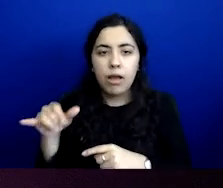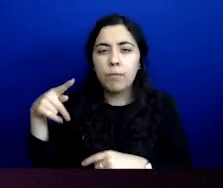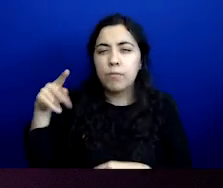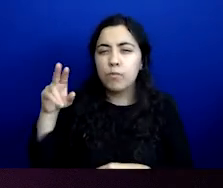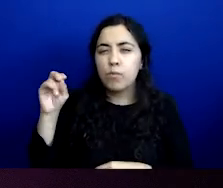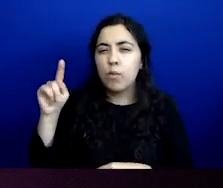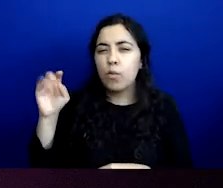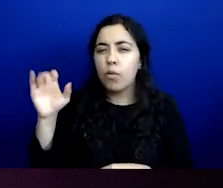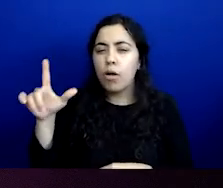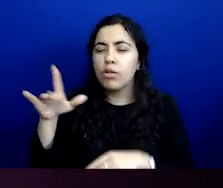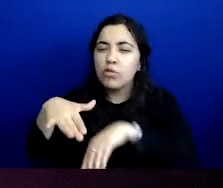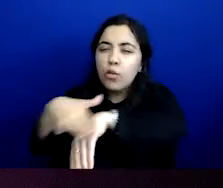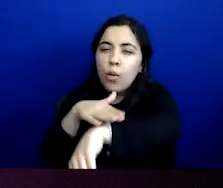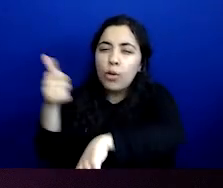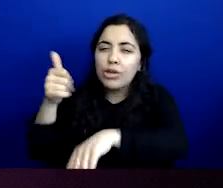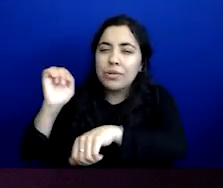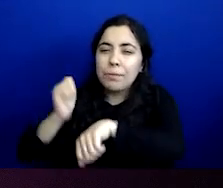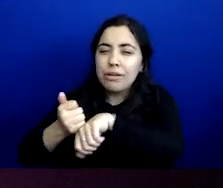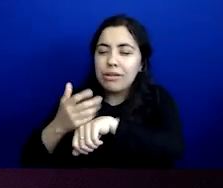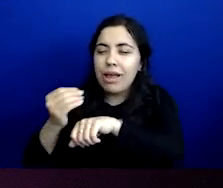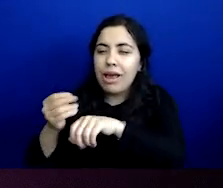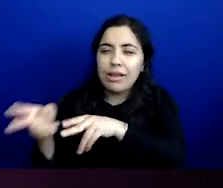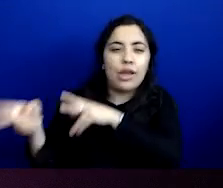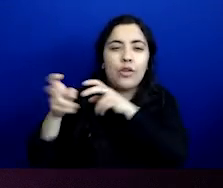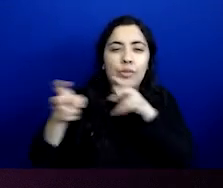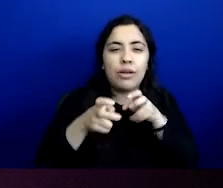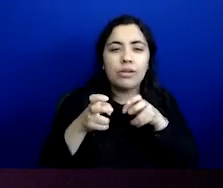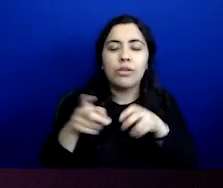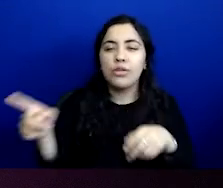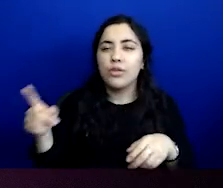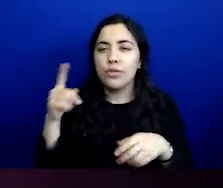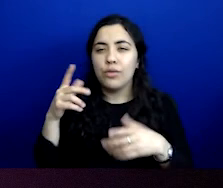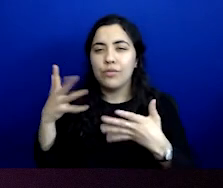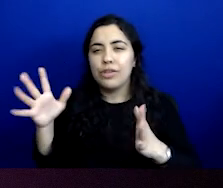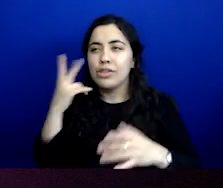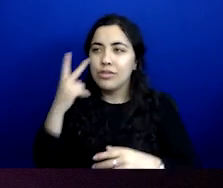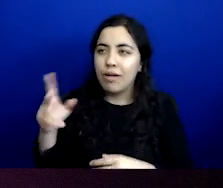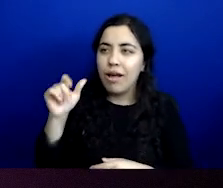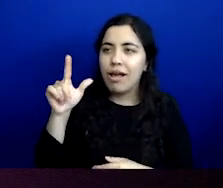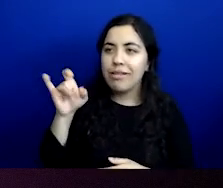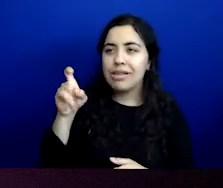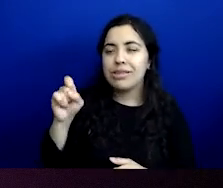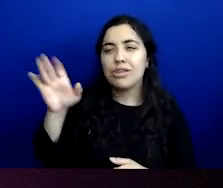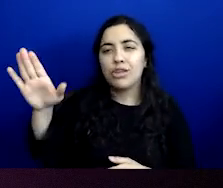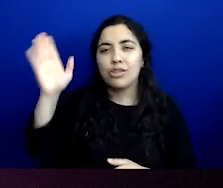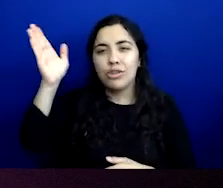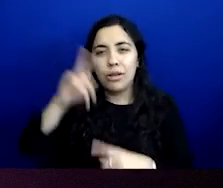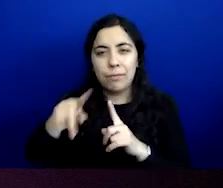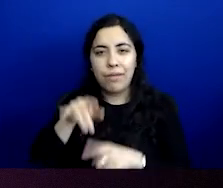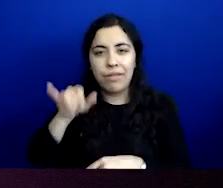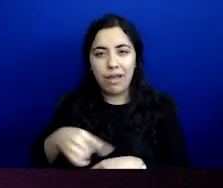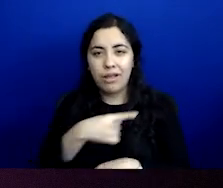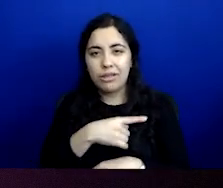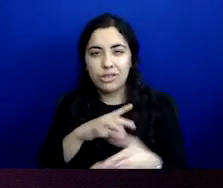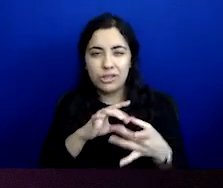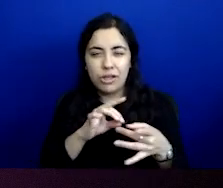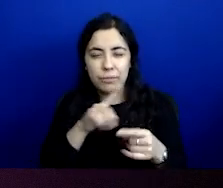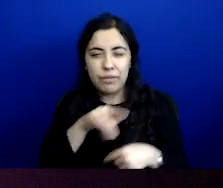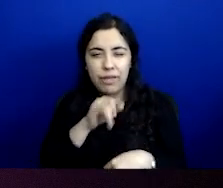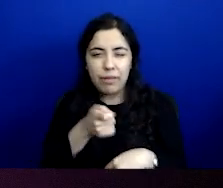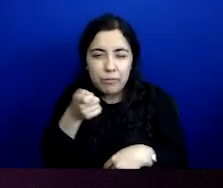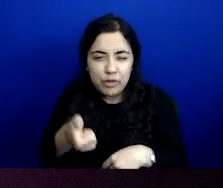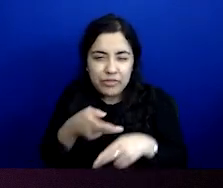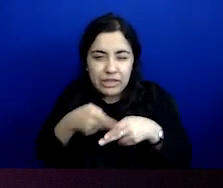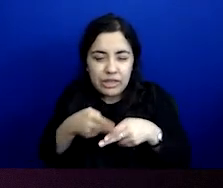iterate on than centralized solutions. You heard Alexis, if you were in that talk earlier, kind of like hint to this, that